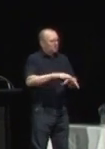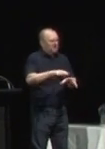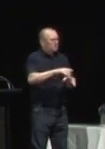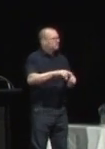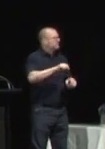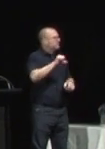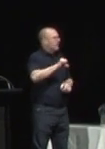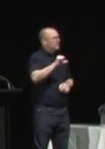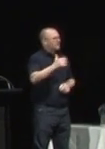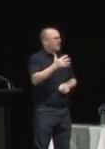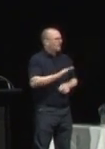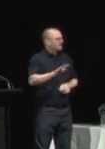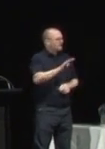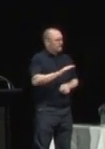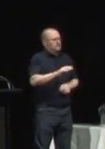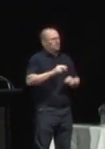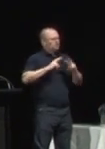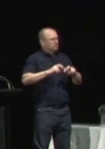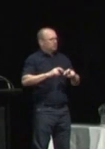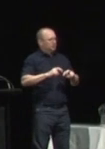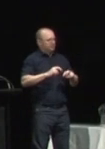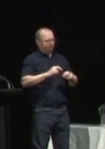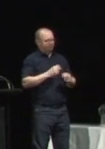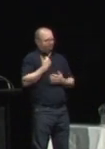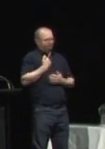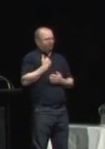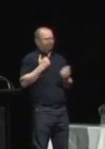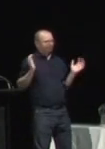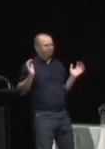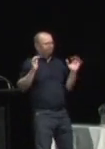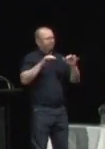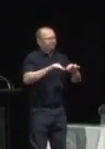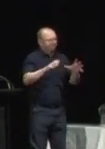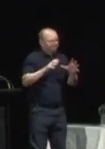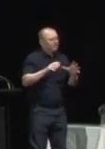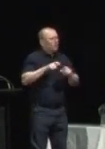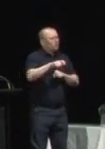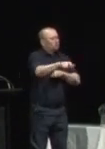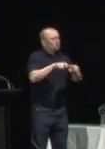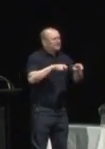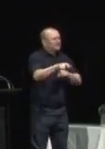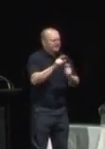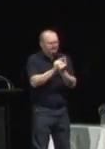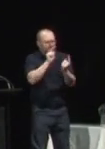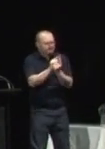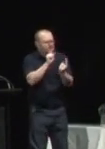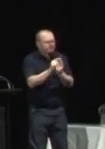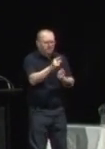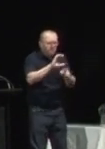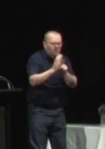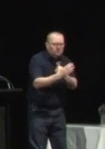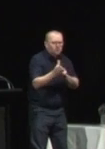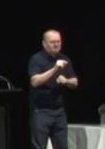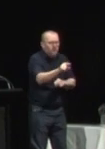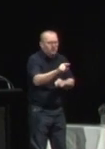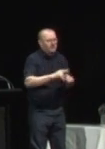upon Oakland, California, as teams of researchers do, and they found people on the street and they asked them, where do you get your culture? And the people on the street said, we don't have